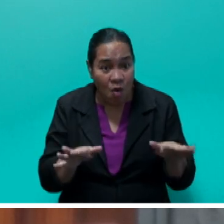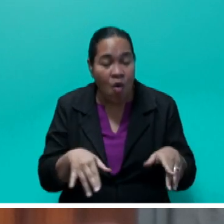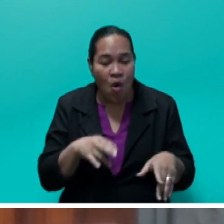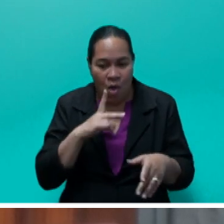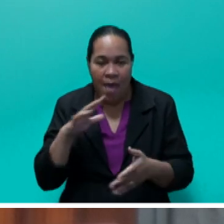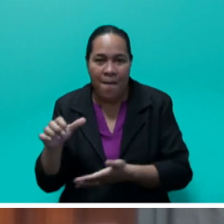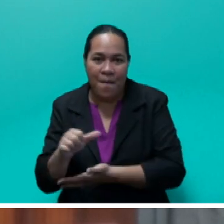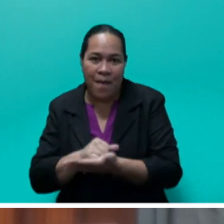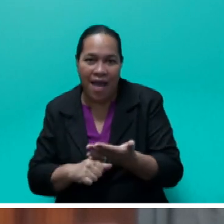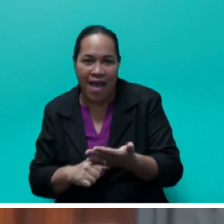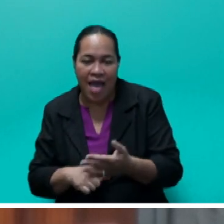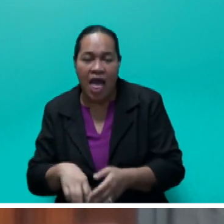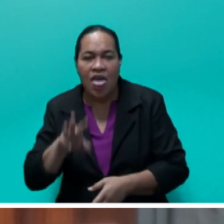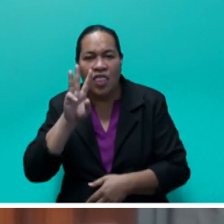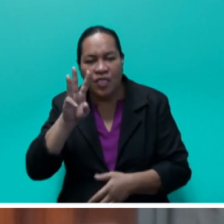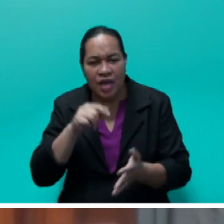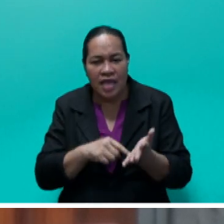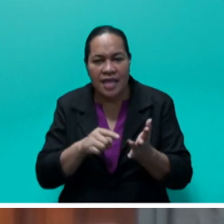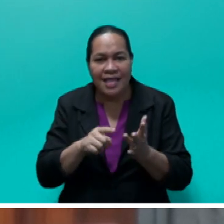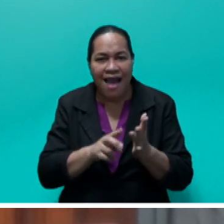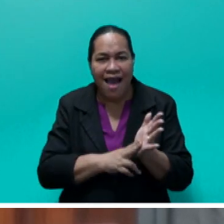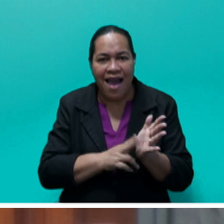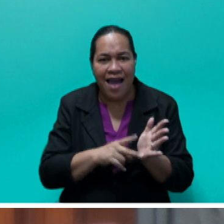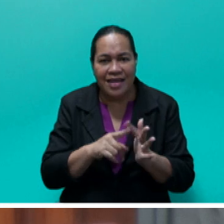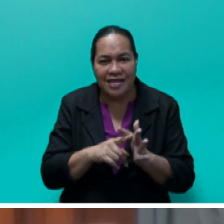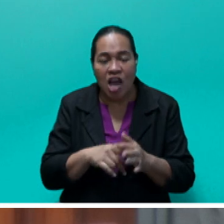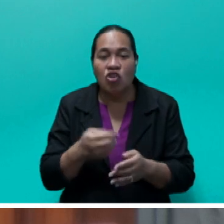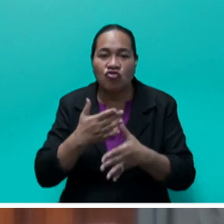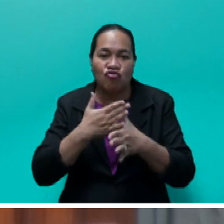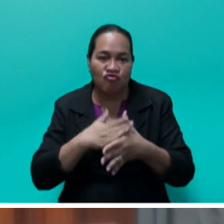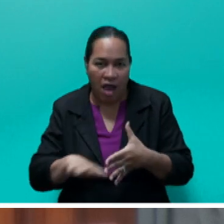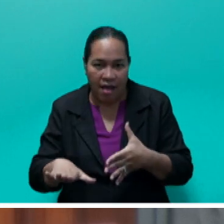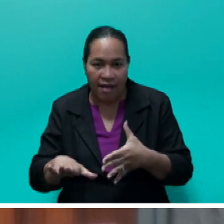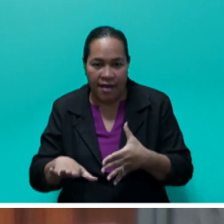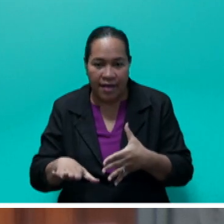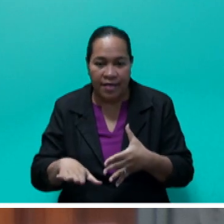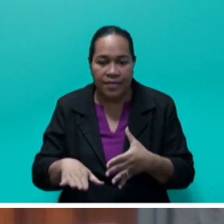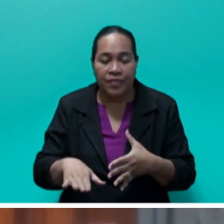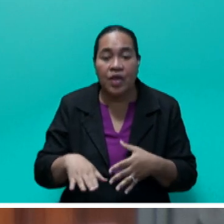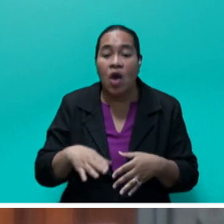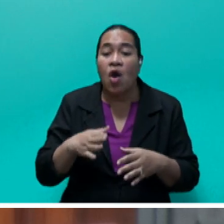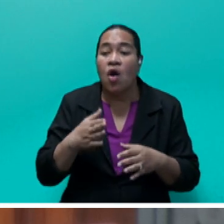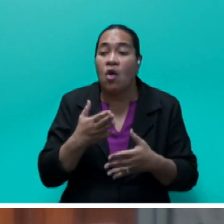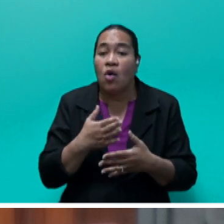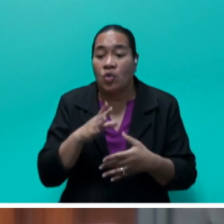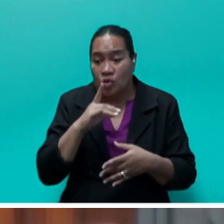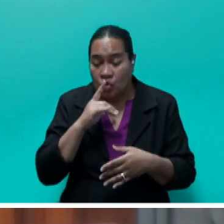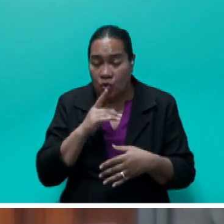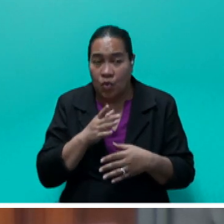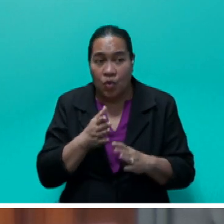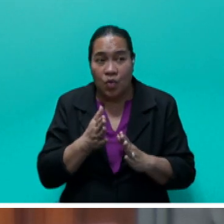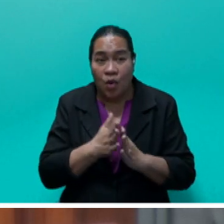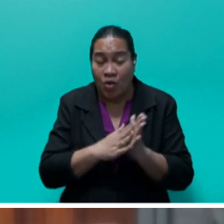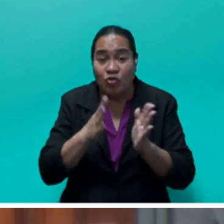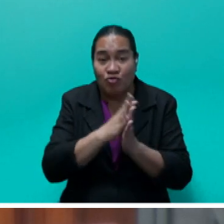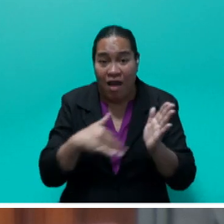purchase a 3-ton canopy truck. Together with assistance from the Ministry of Trade and Cooperative, the scheme